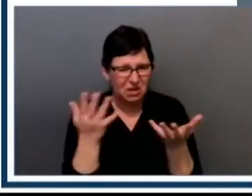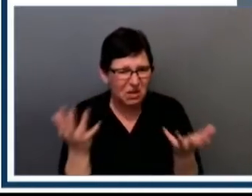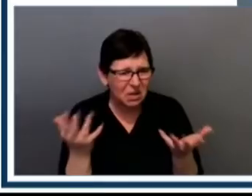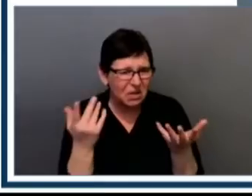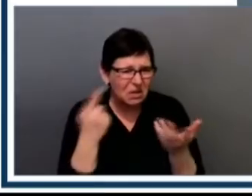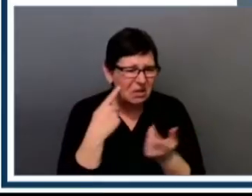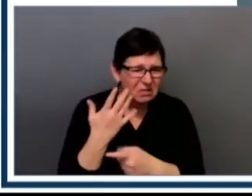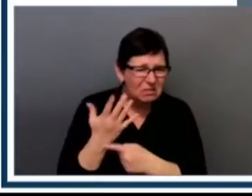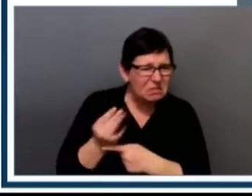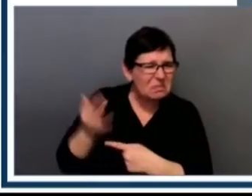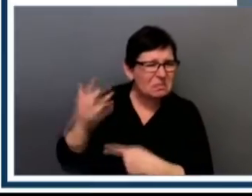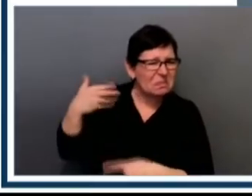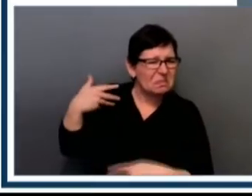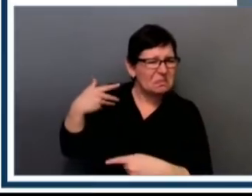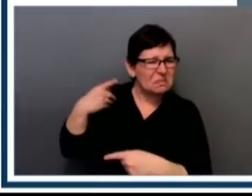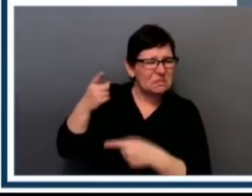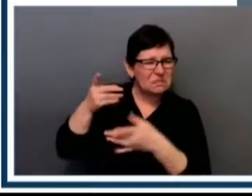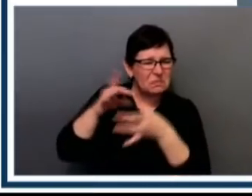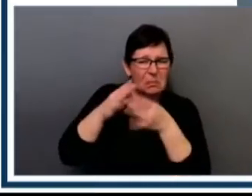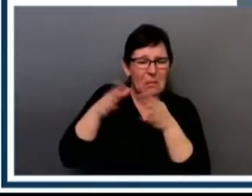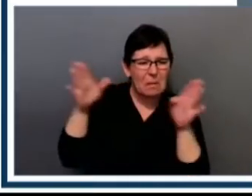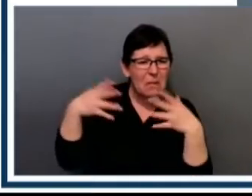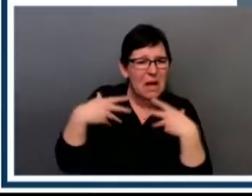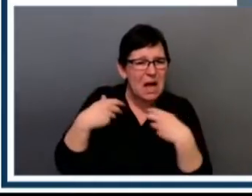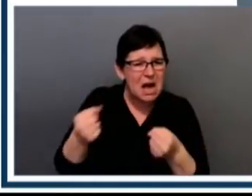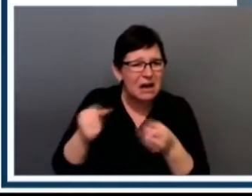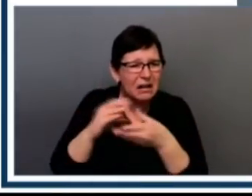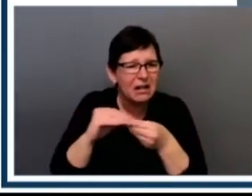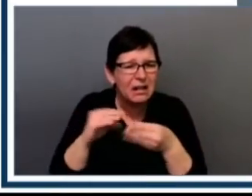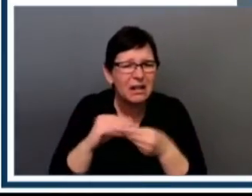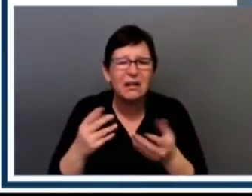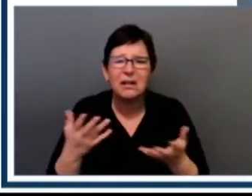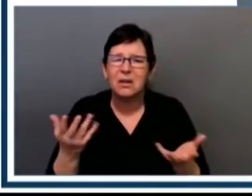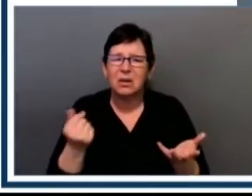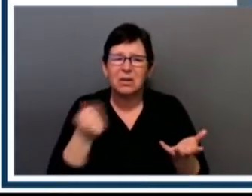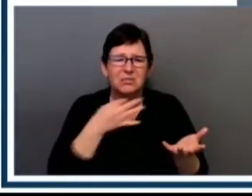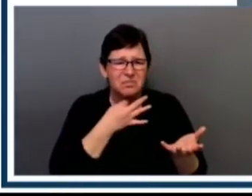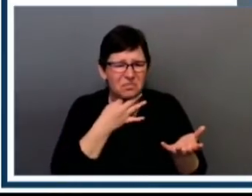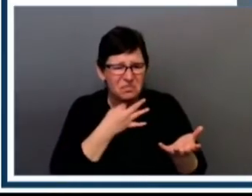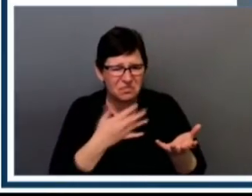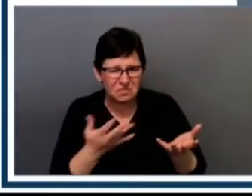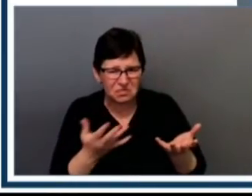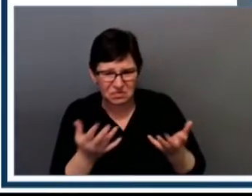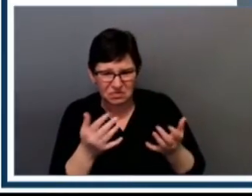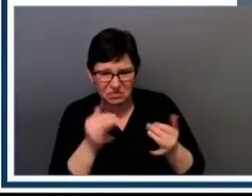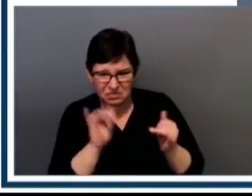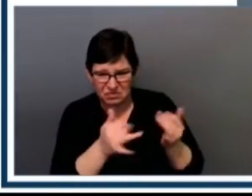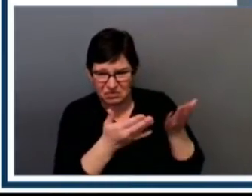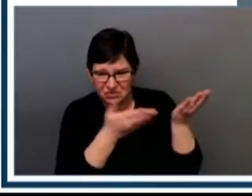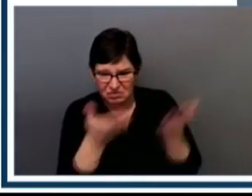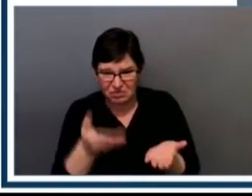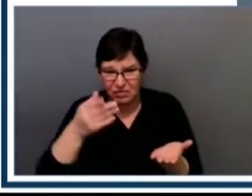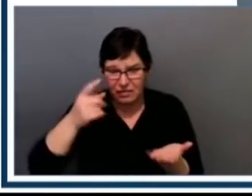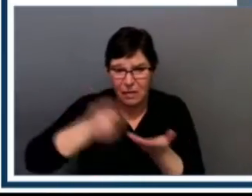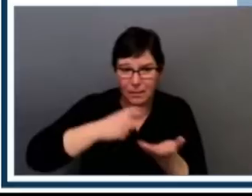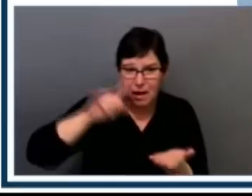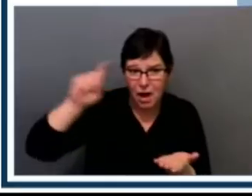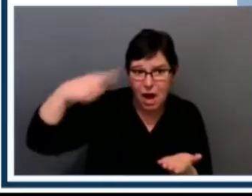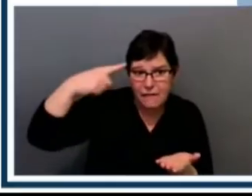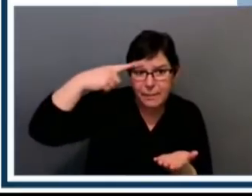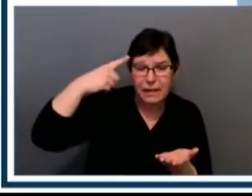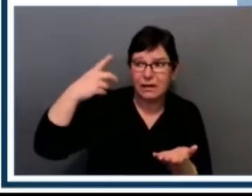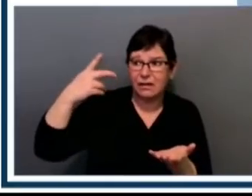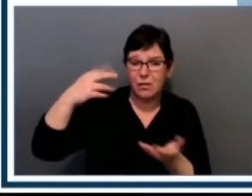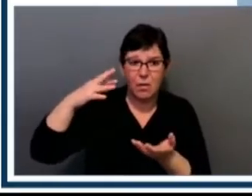health brought to the government, or is this something that came about following conversation between the government and public health? So I